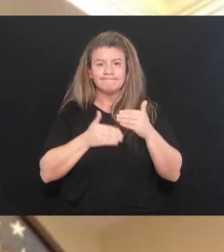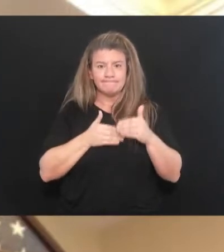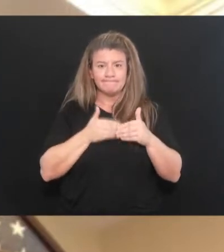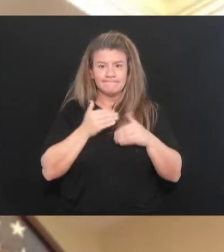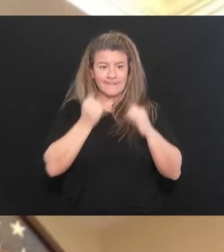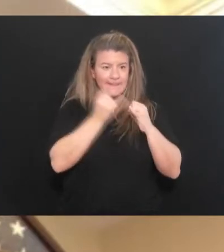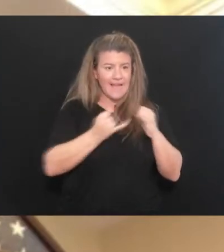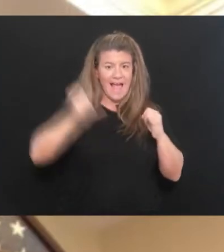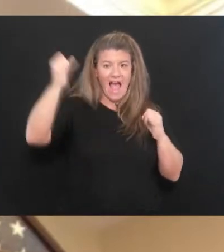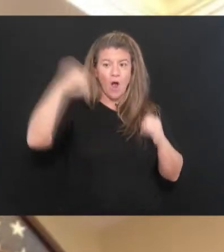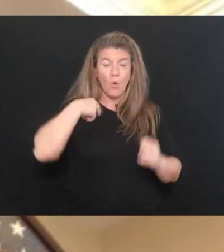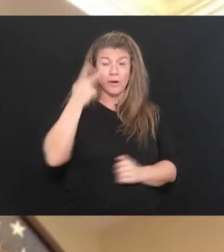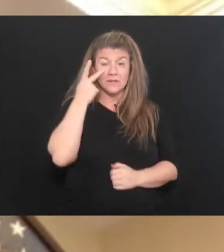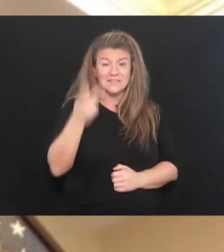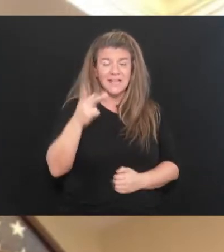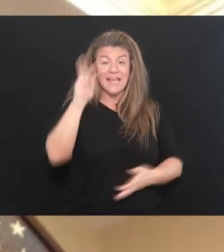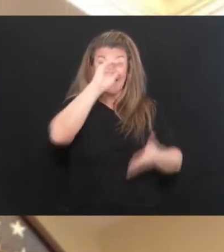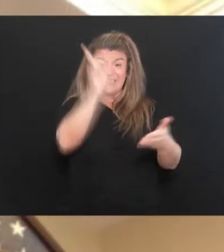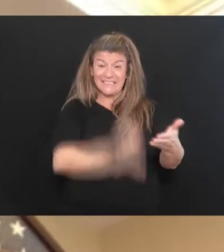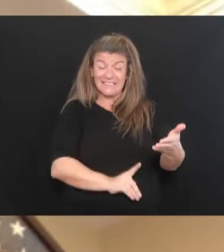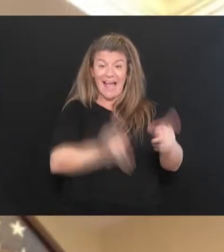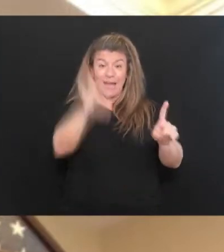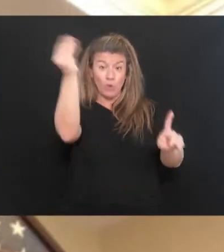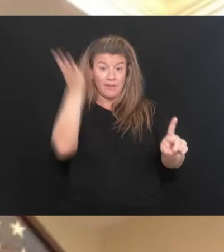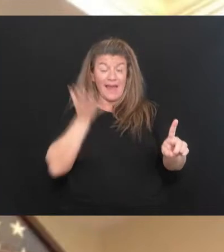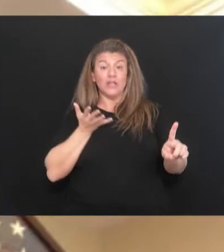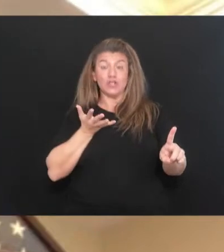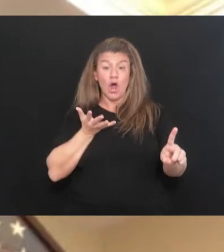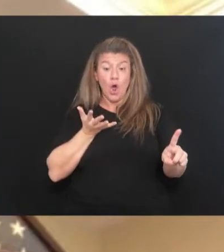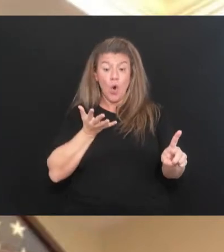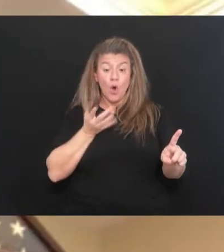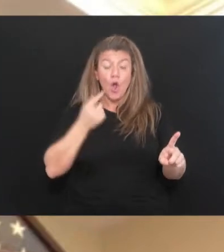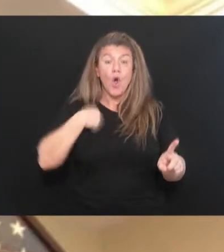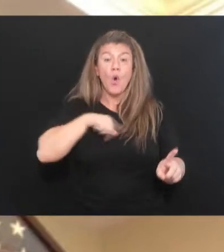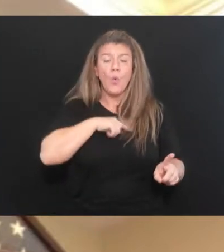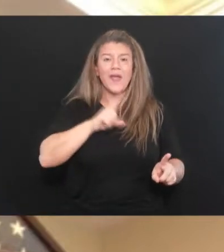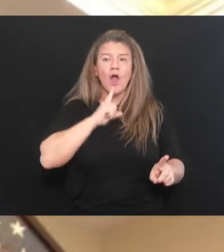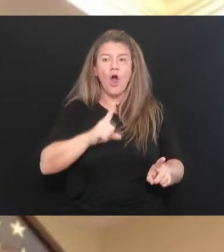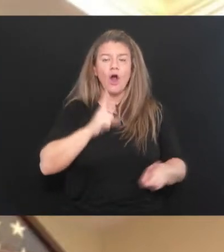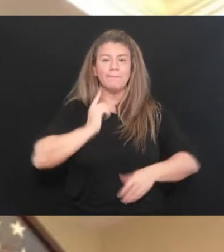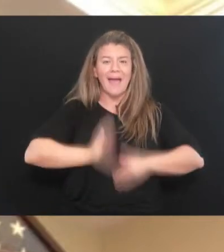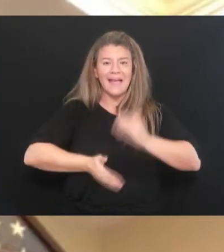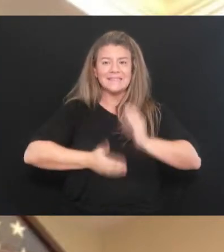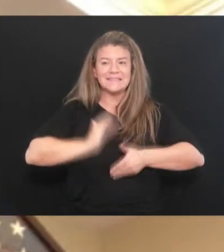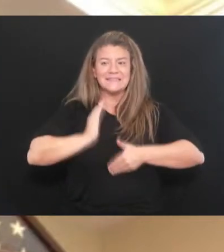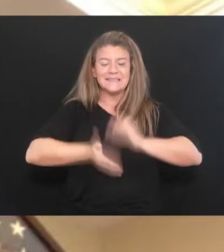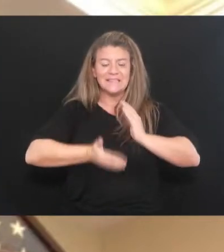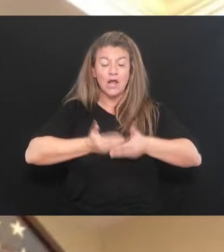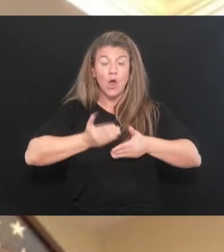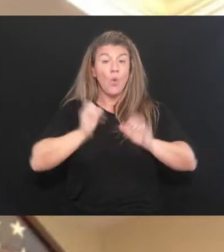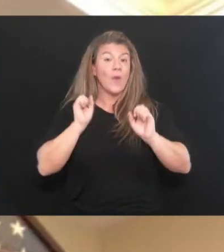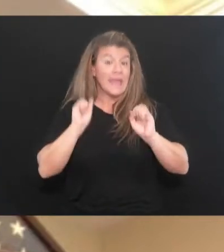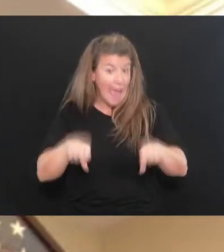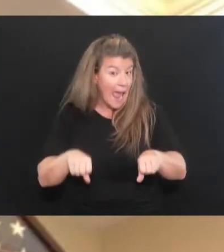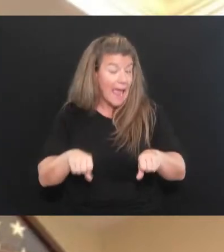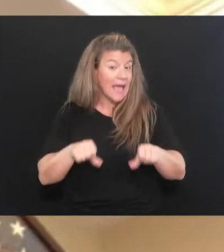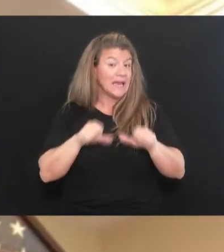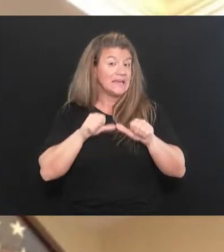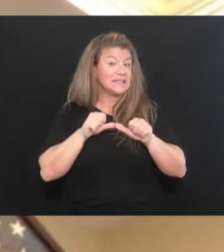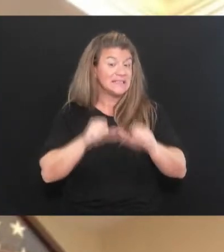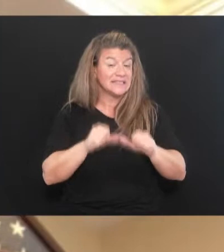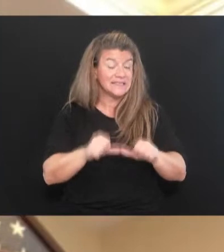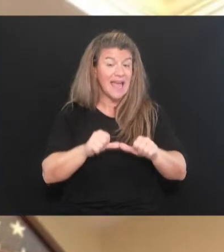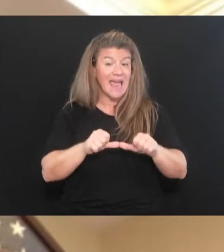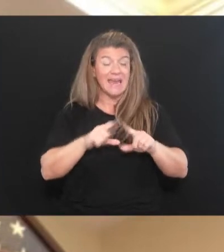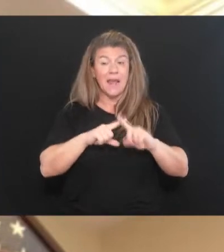is designed to let West Virginia know that we are at a pace that we can't sustain. And I couldn't give